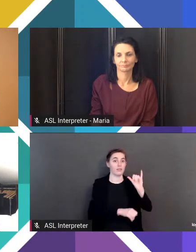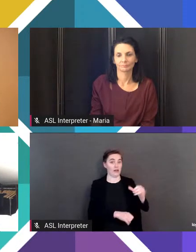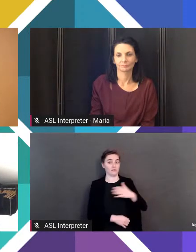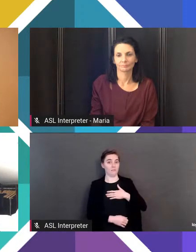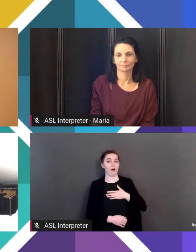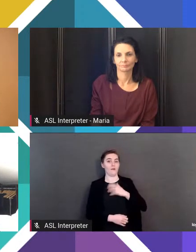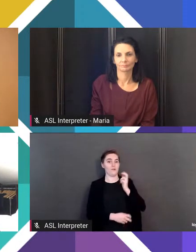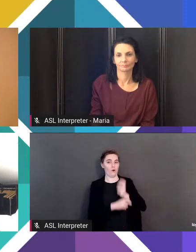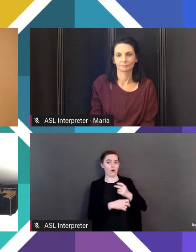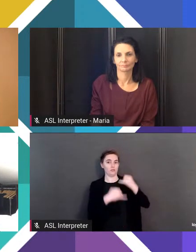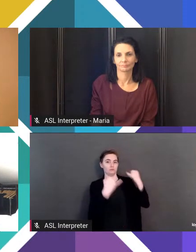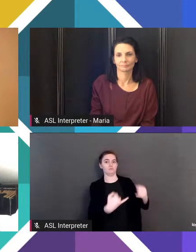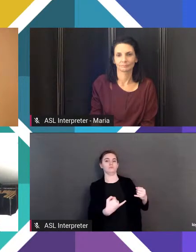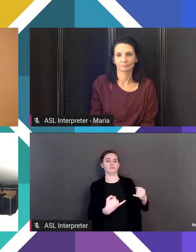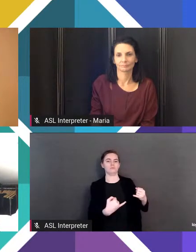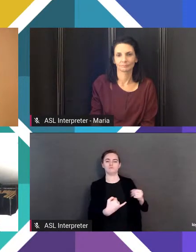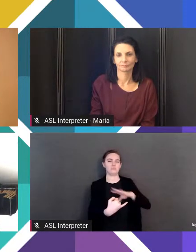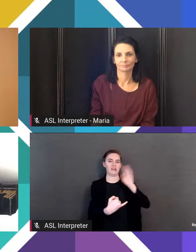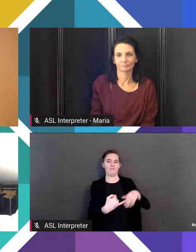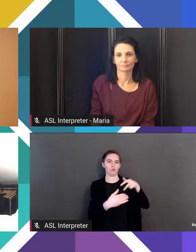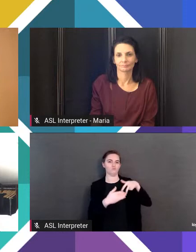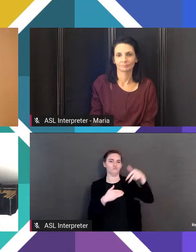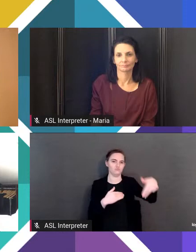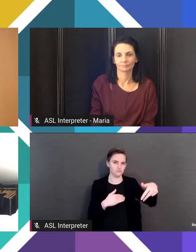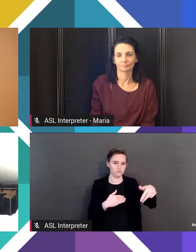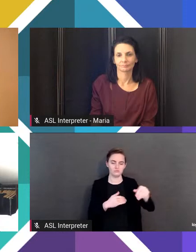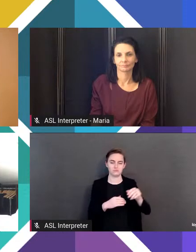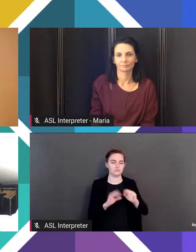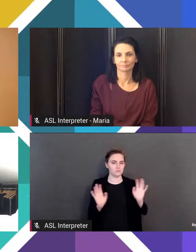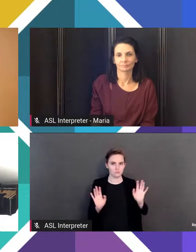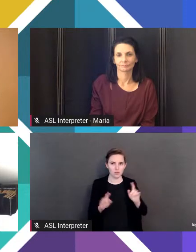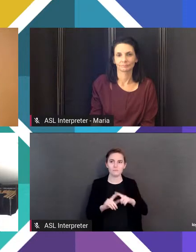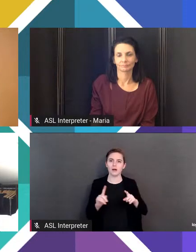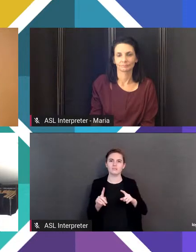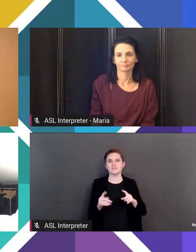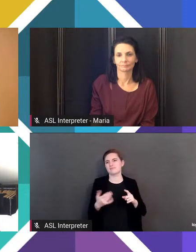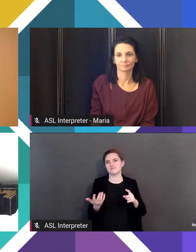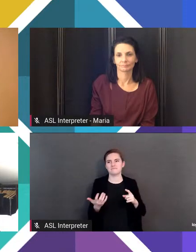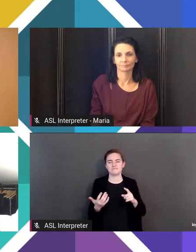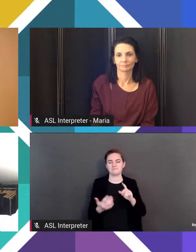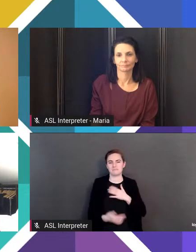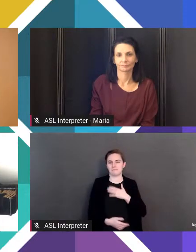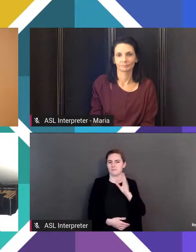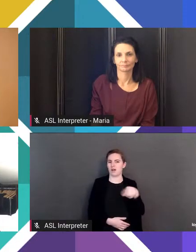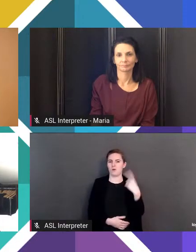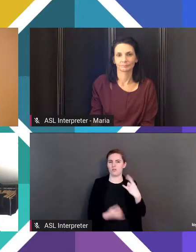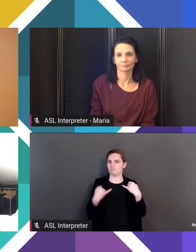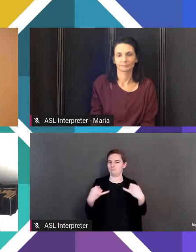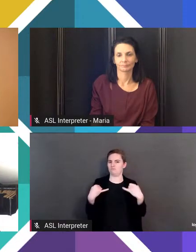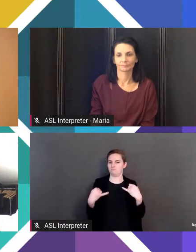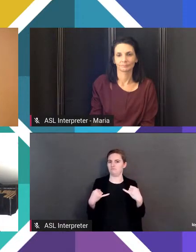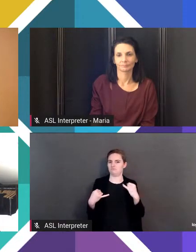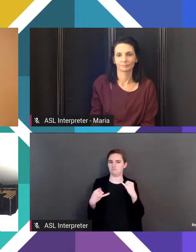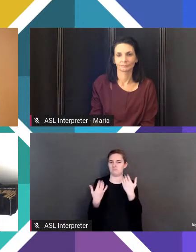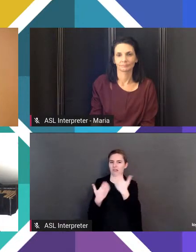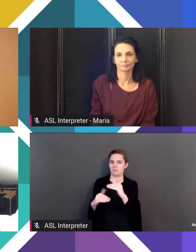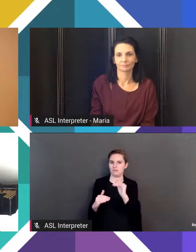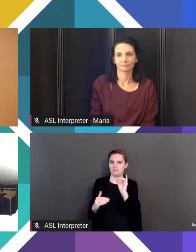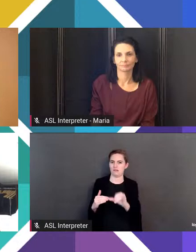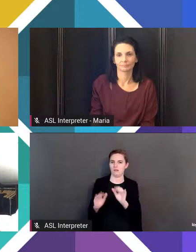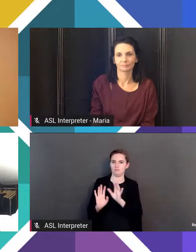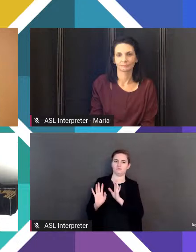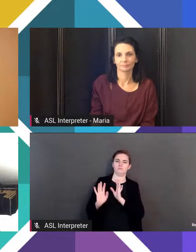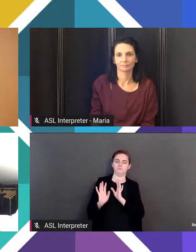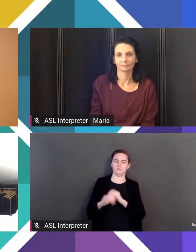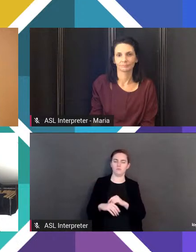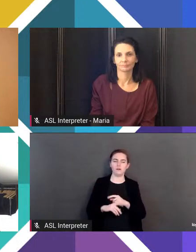don't think that there's any space for that. But outside of that, it's like, it's fun, it's art, it's like a